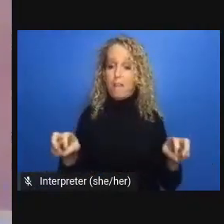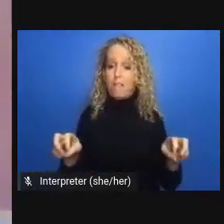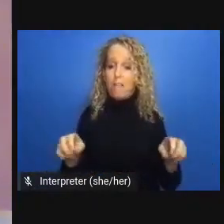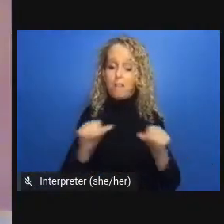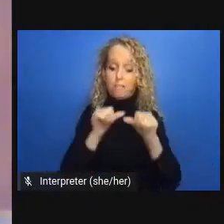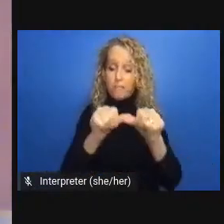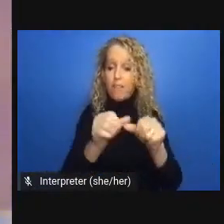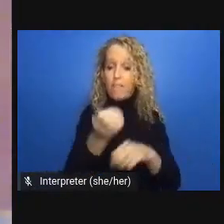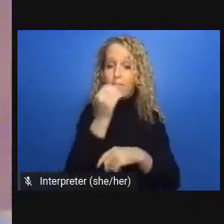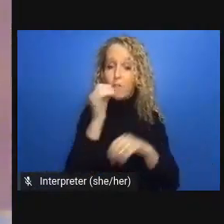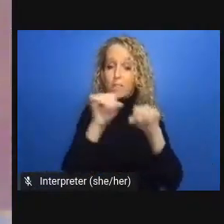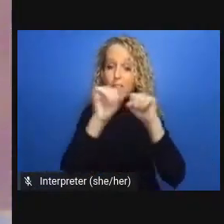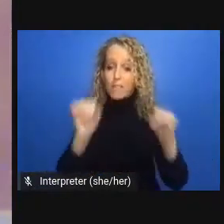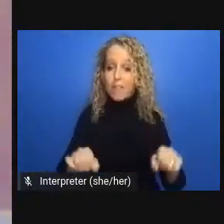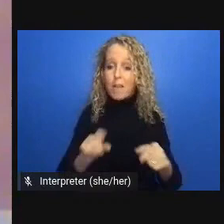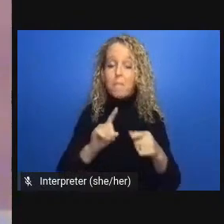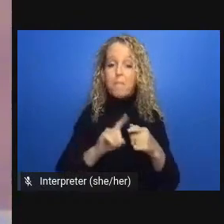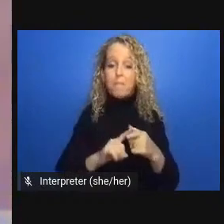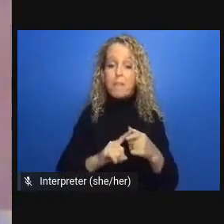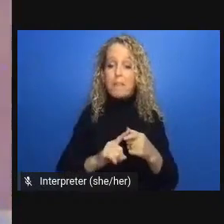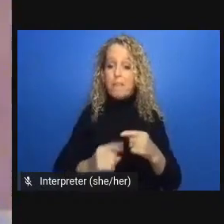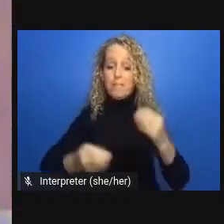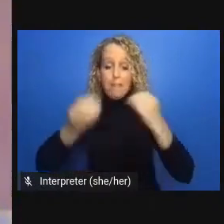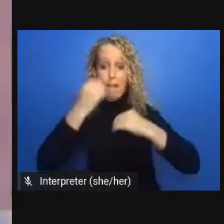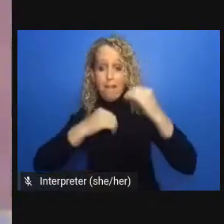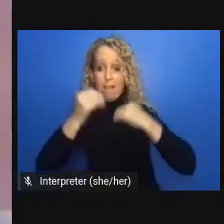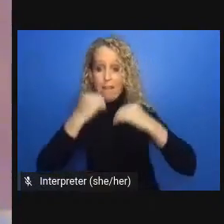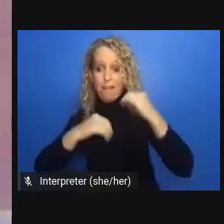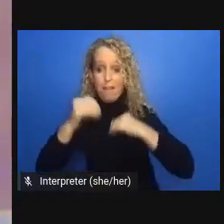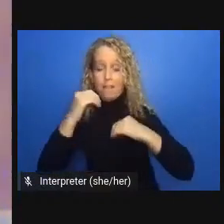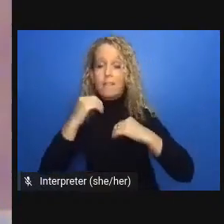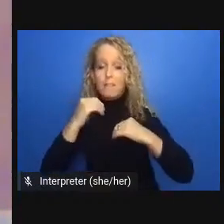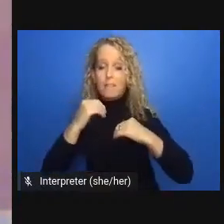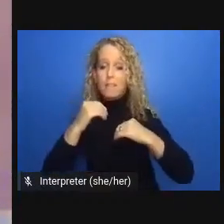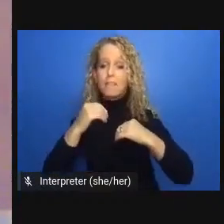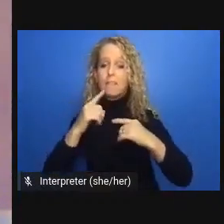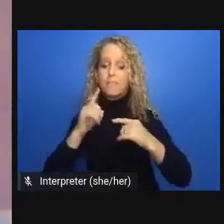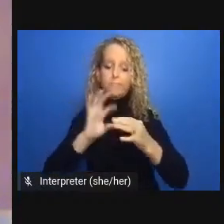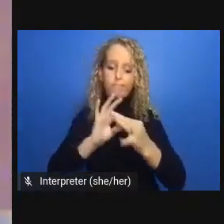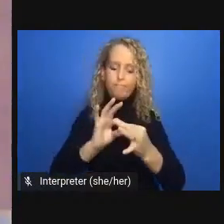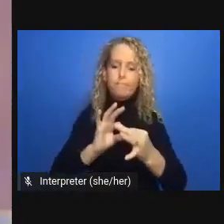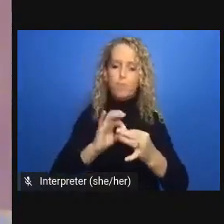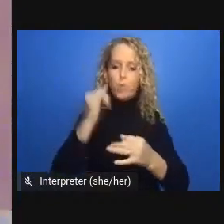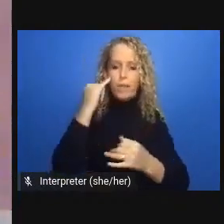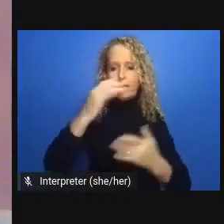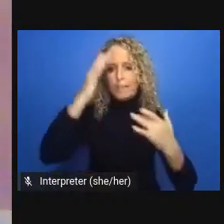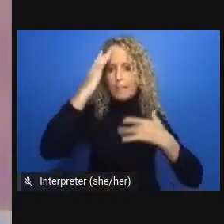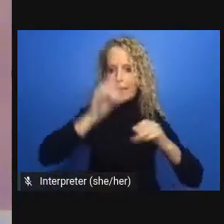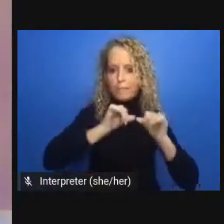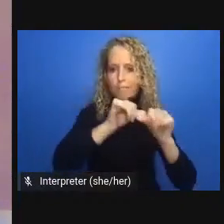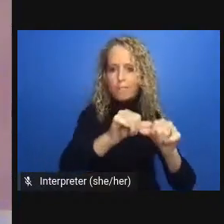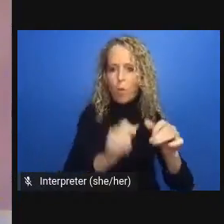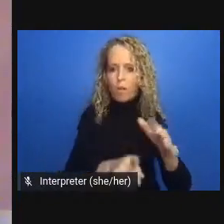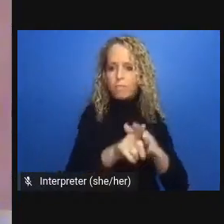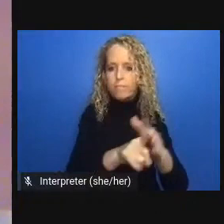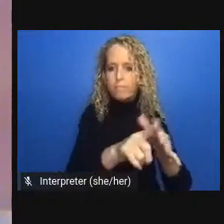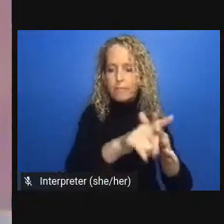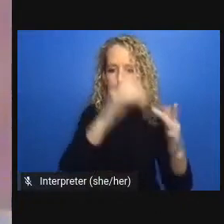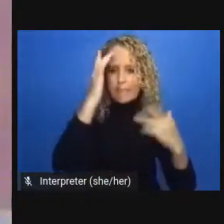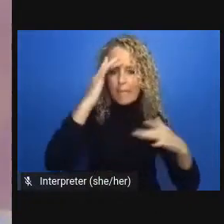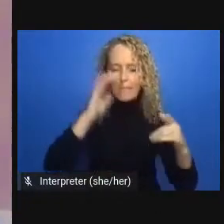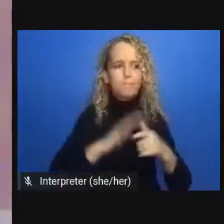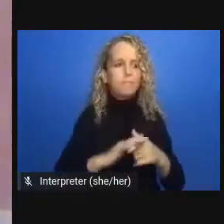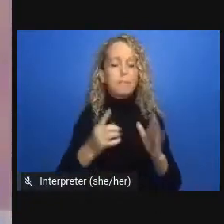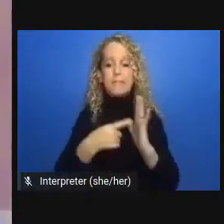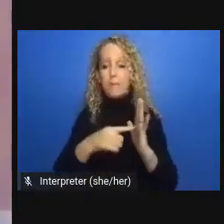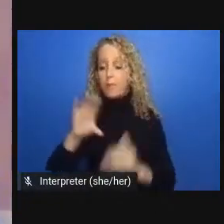Food Systems, diet is a significant contributor to rising rates of chronic disease. And with higher levels of cancers,